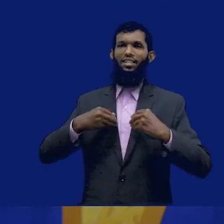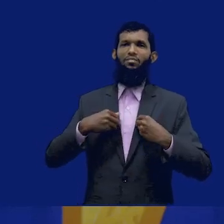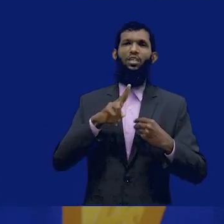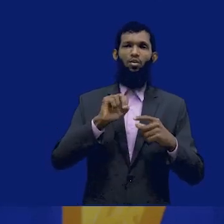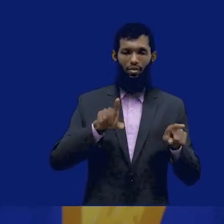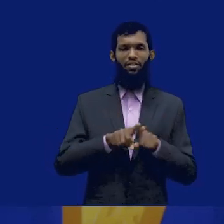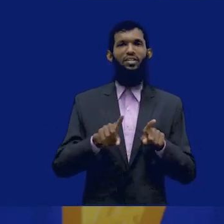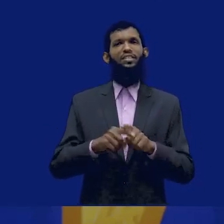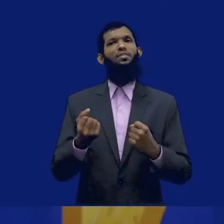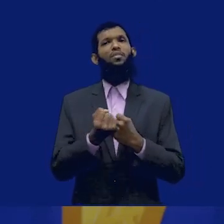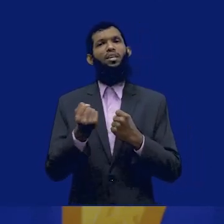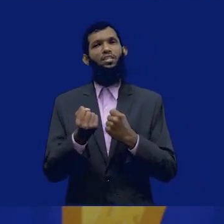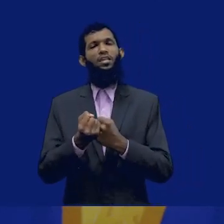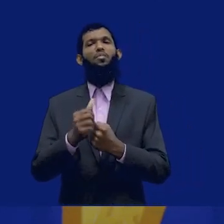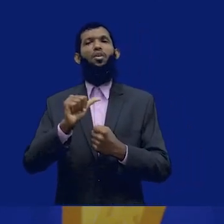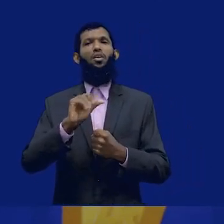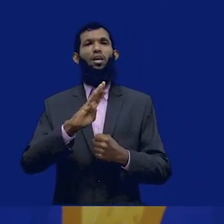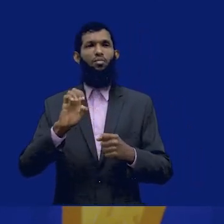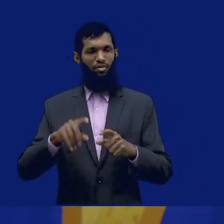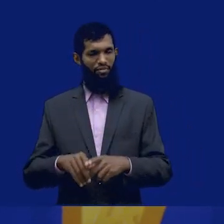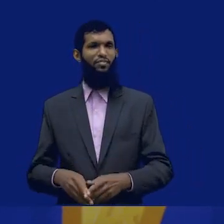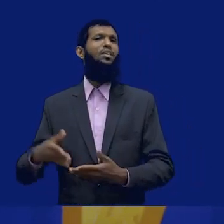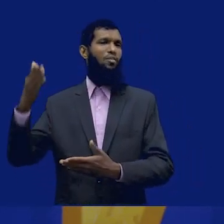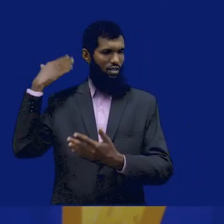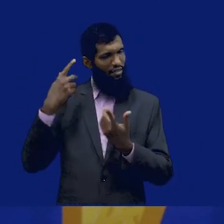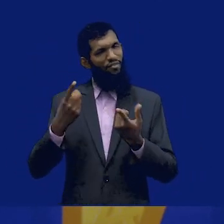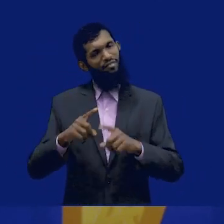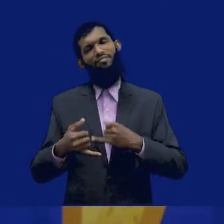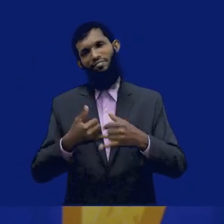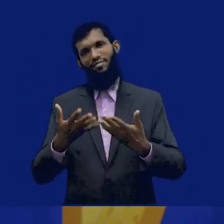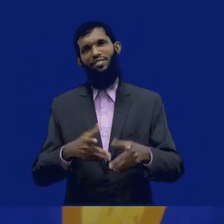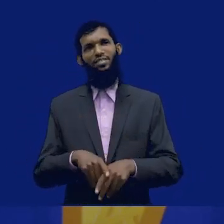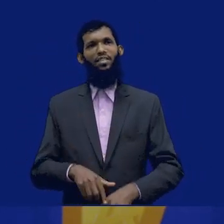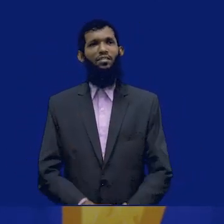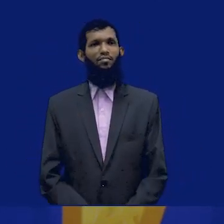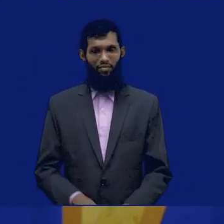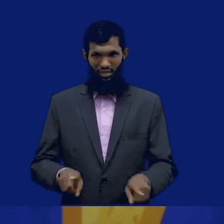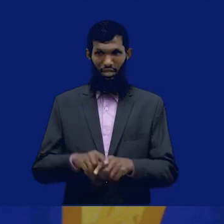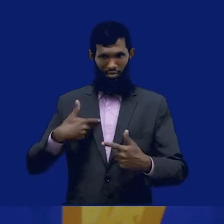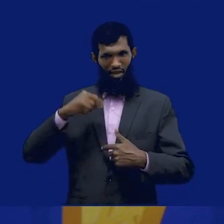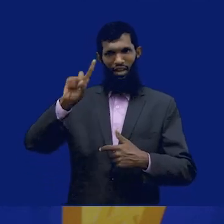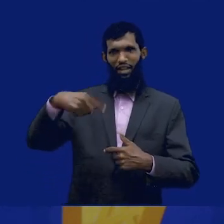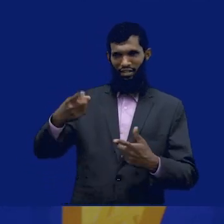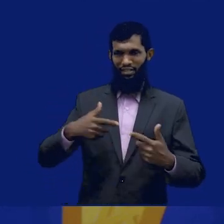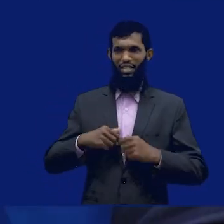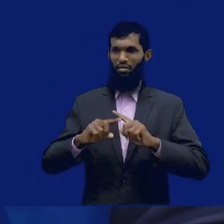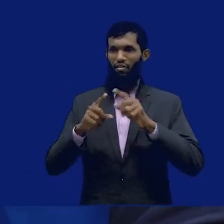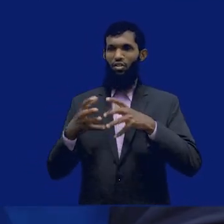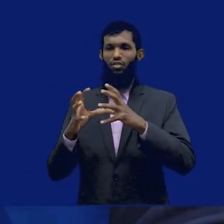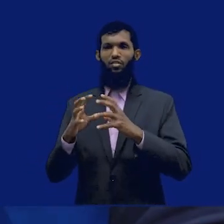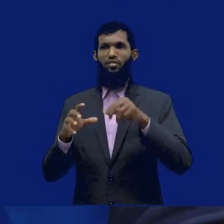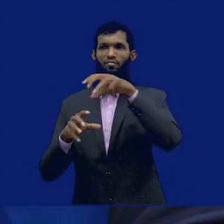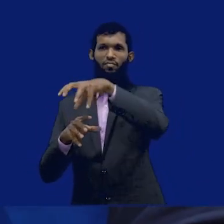which is right. So, and he accepted, and the rest is history. As we know, Abu Bakr, he